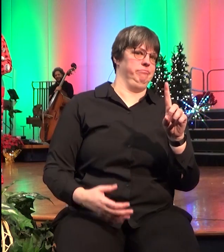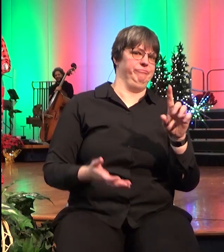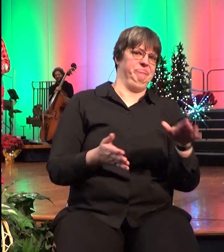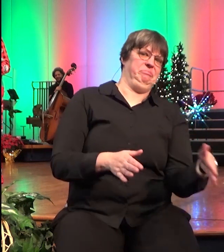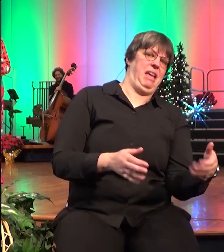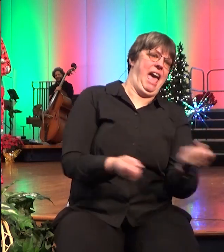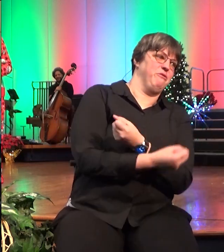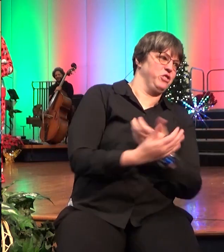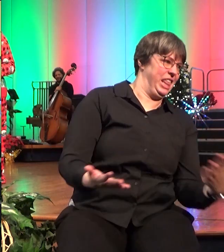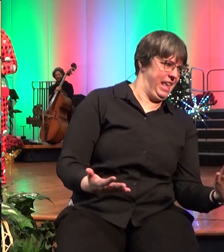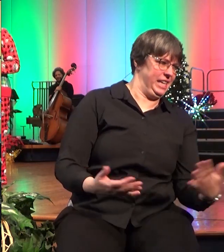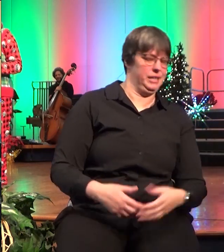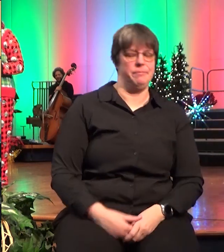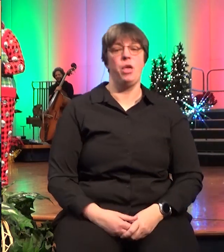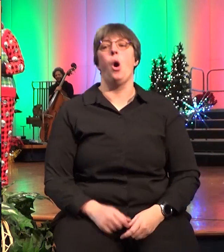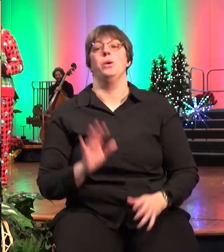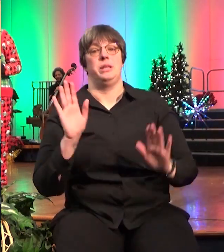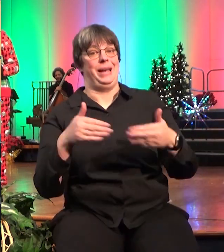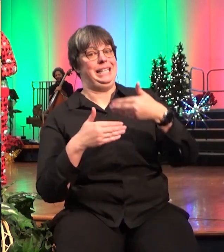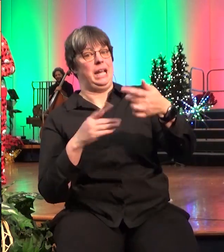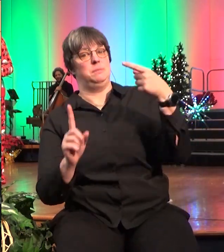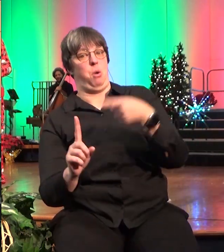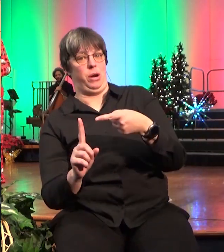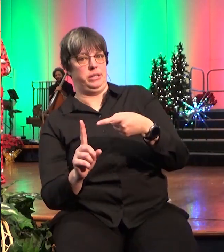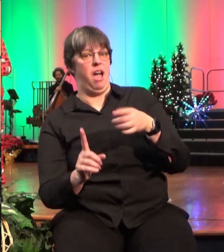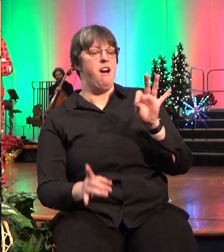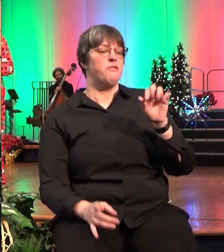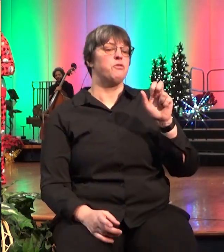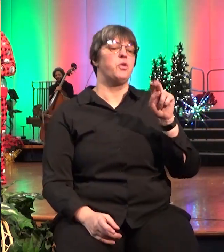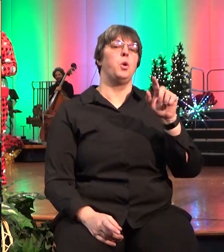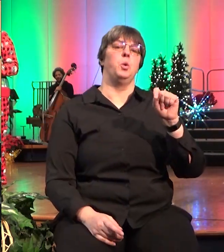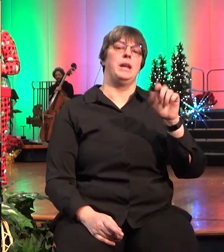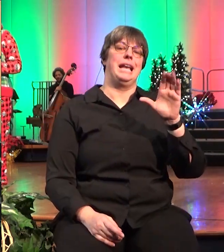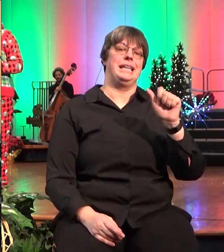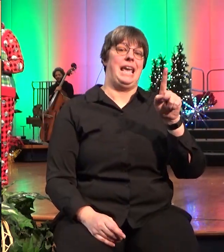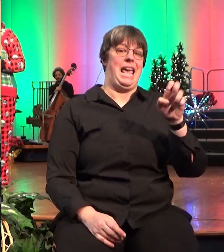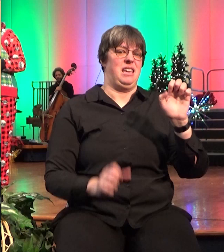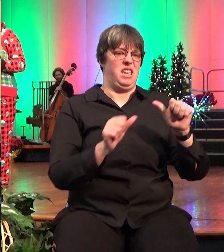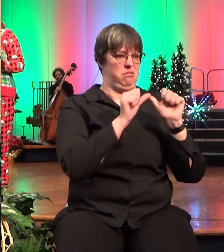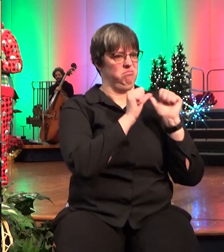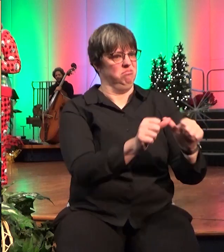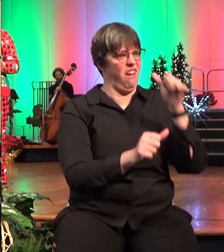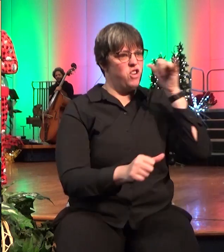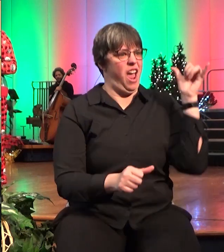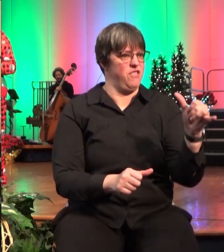to my next point. A fruitcake can last forever if stored properly.